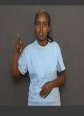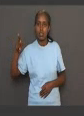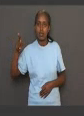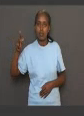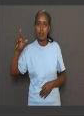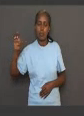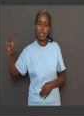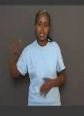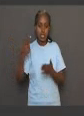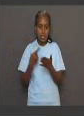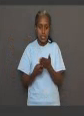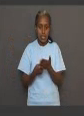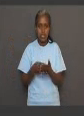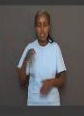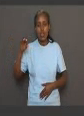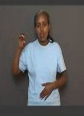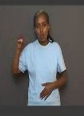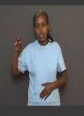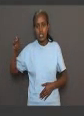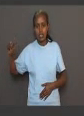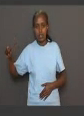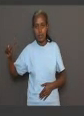This is an ordered triple.